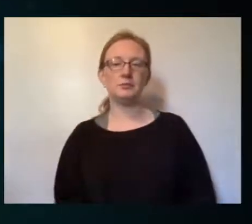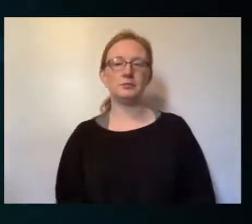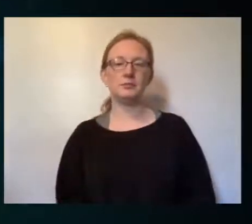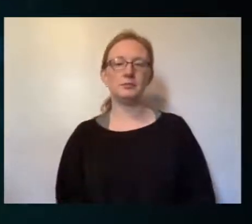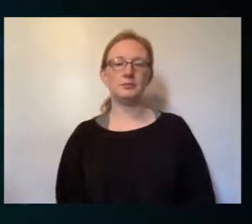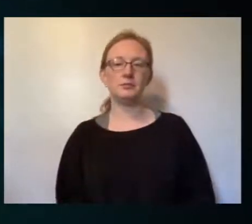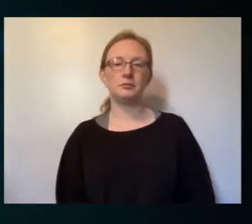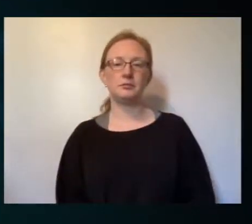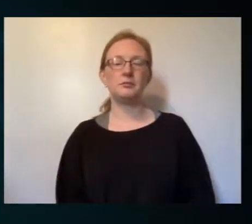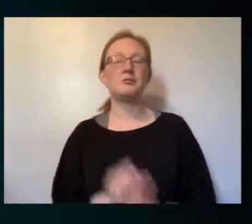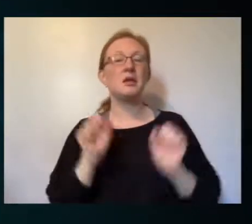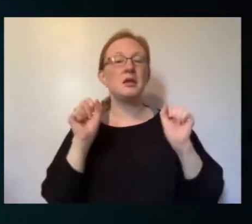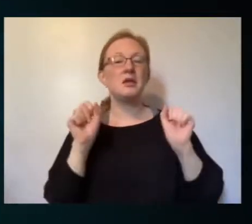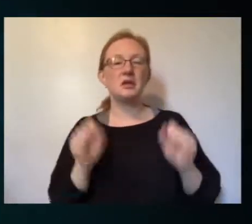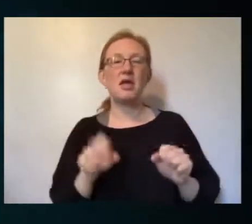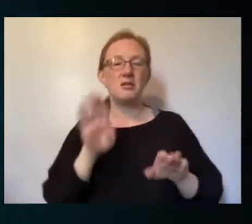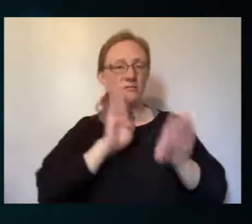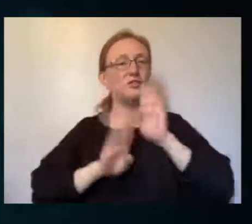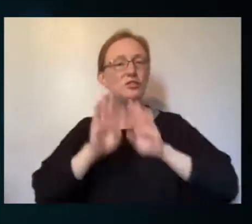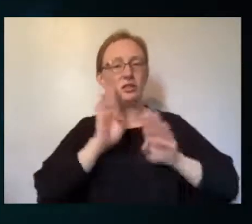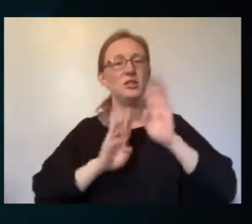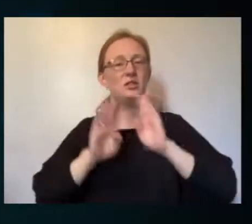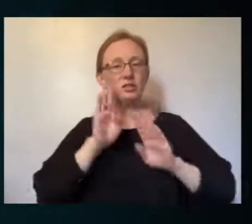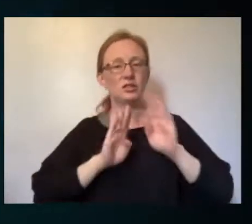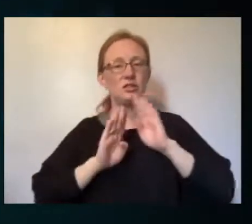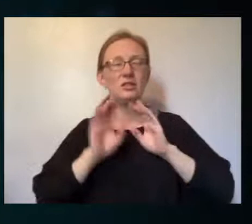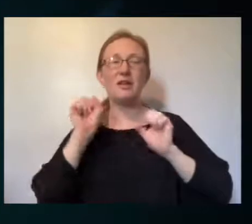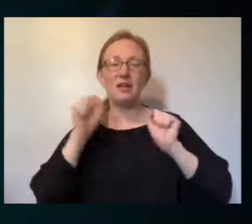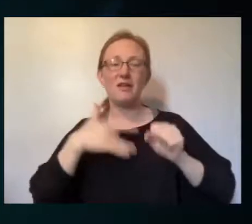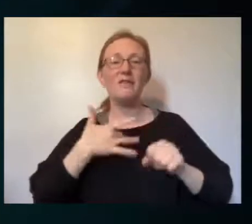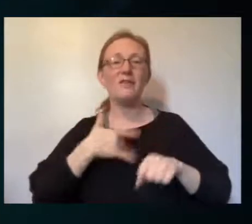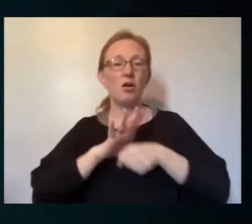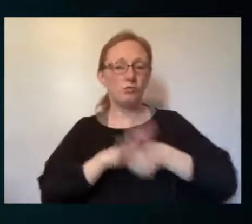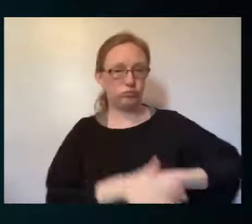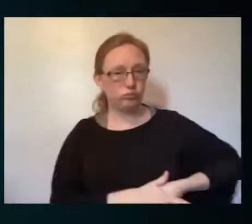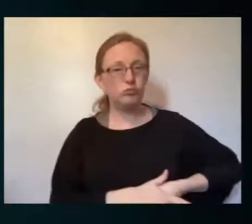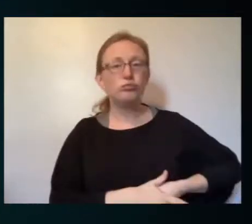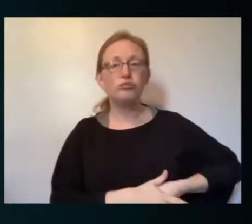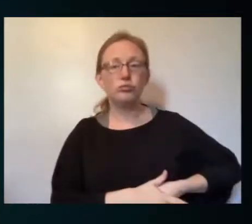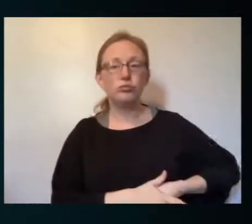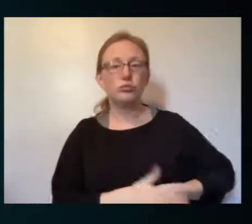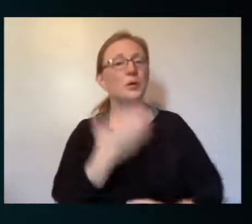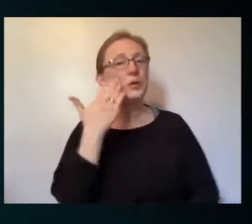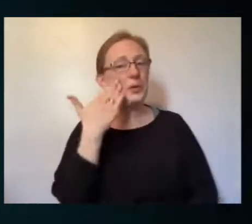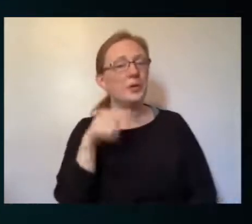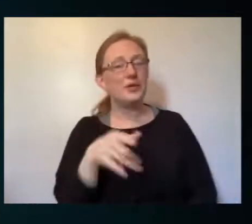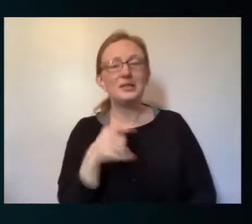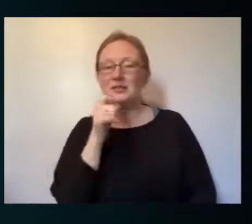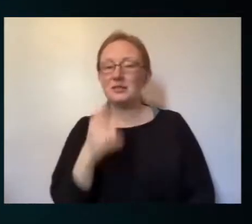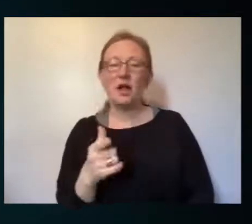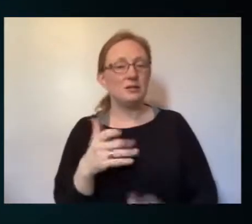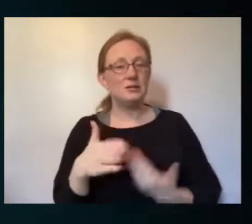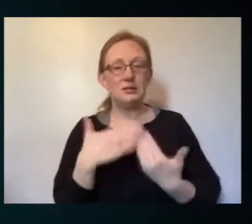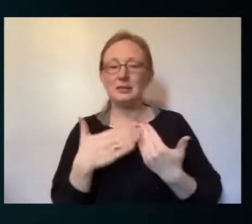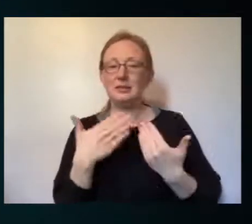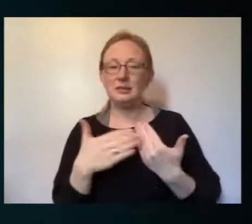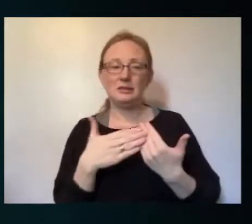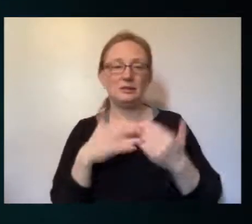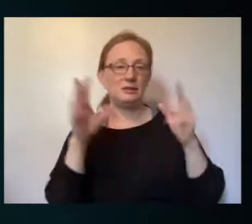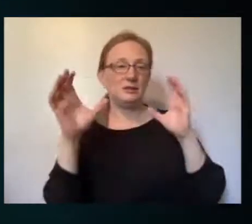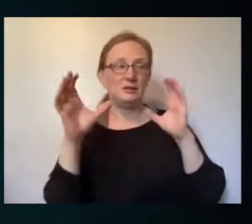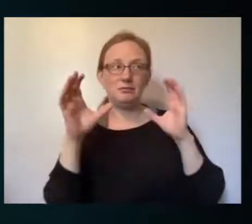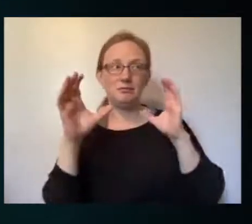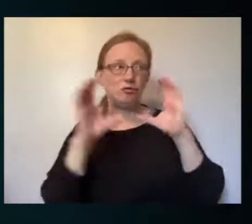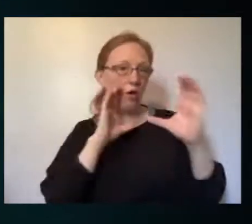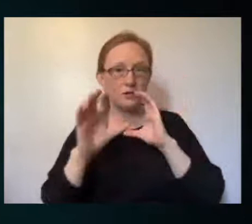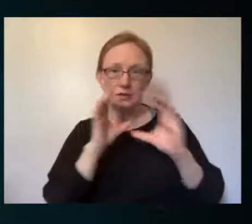These can be sources of ongoing frustration and oppression for many. These are sensitive subjects and topics, sensitive areas of